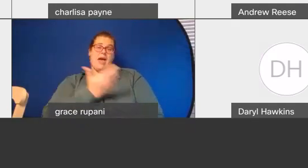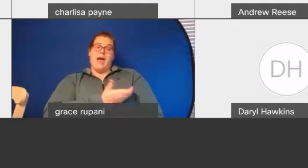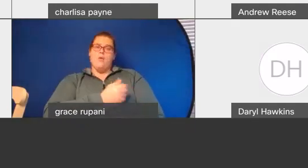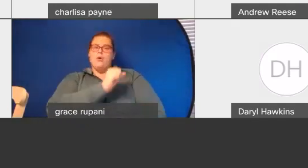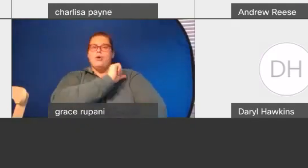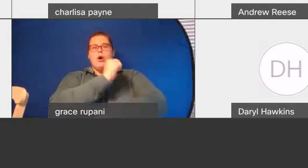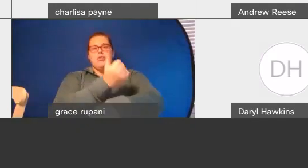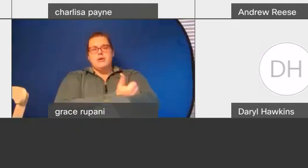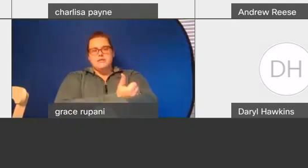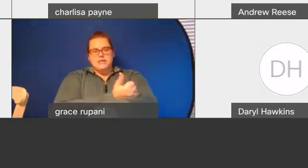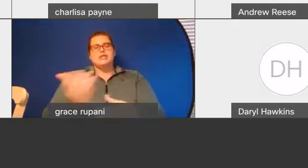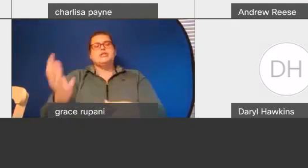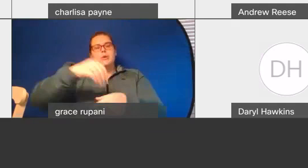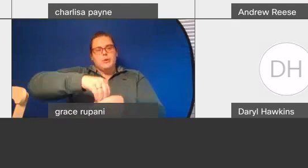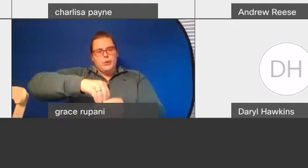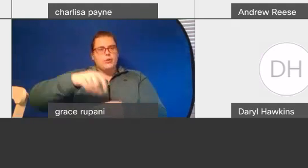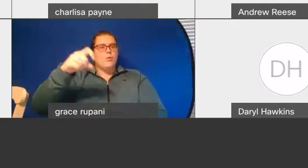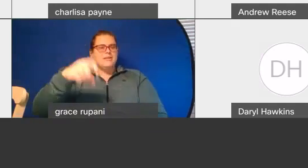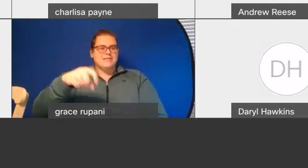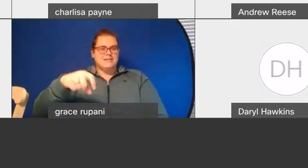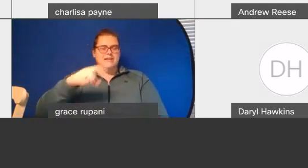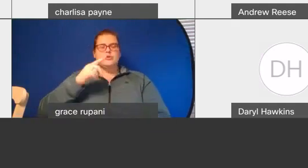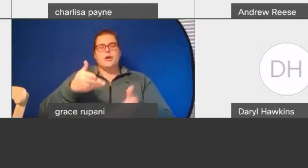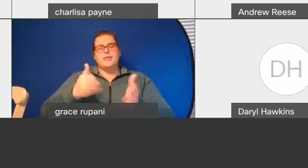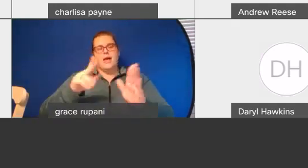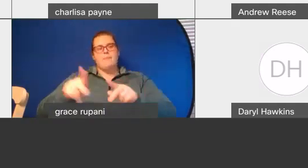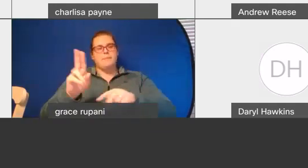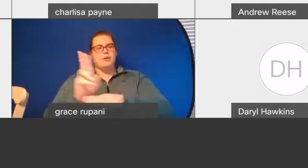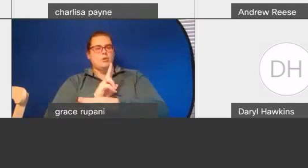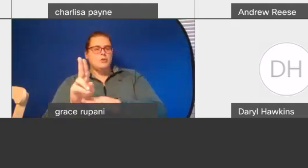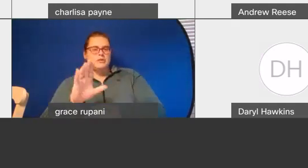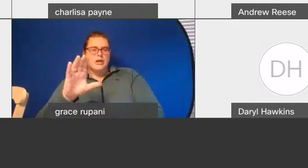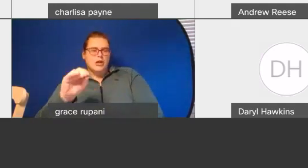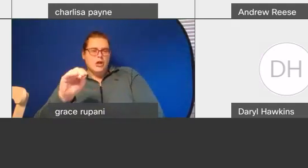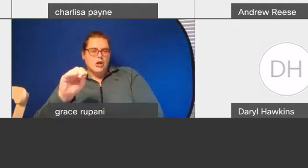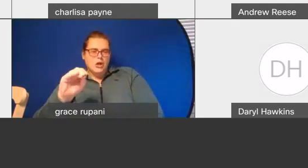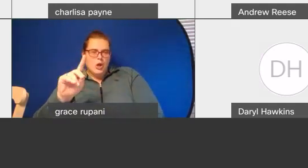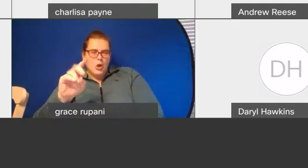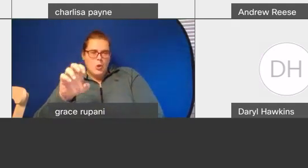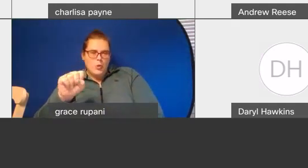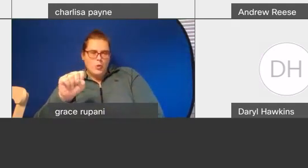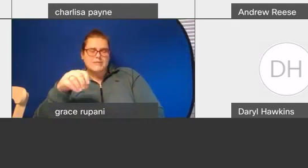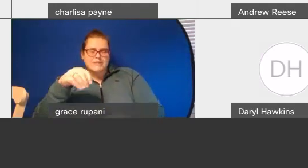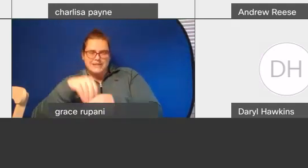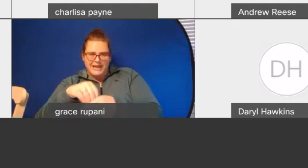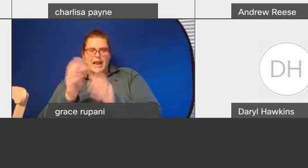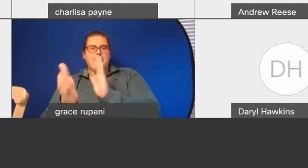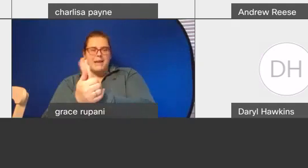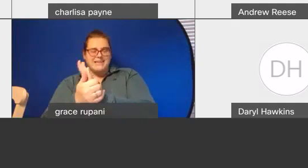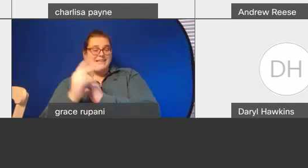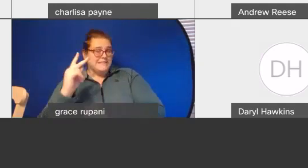include what's necessary so that people can use the codes that are in the Appendix K